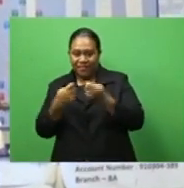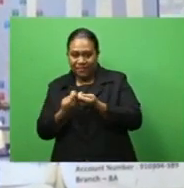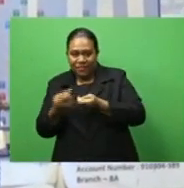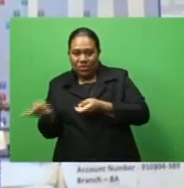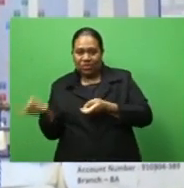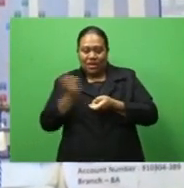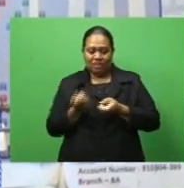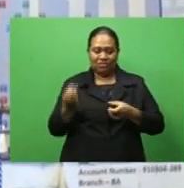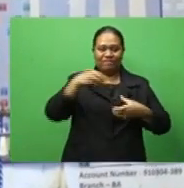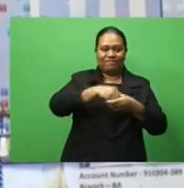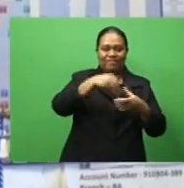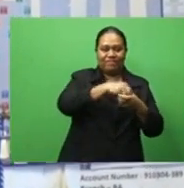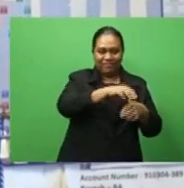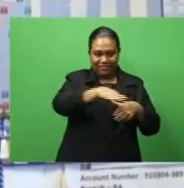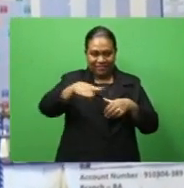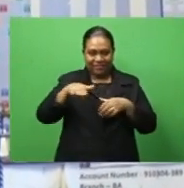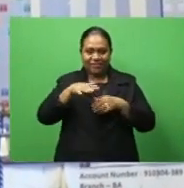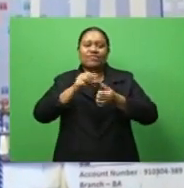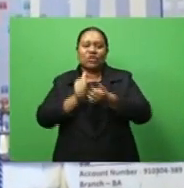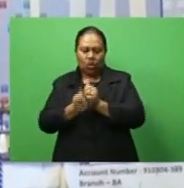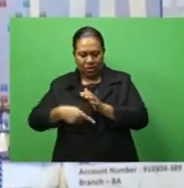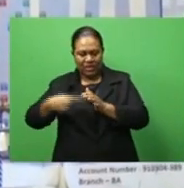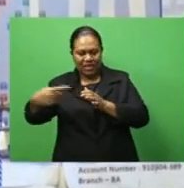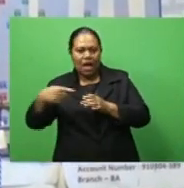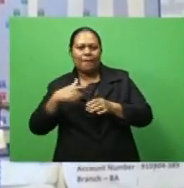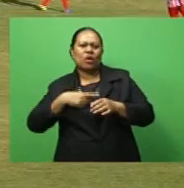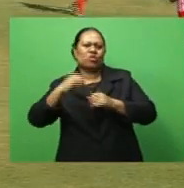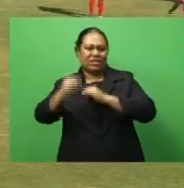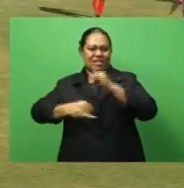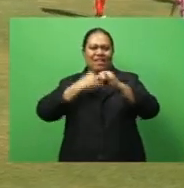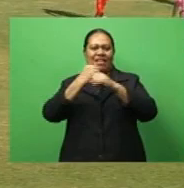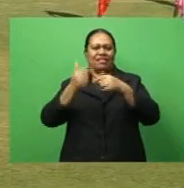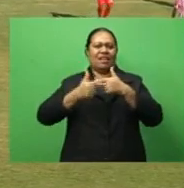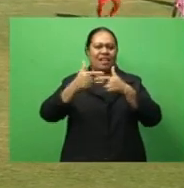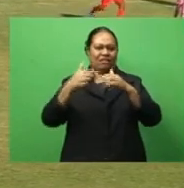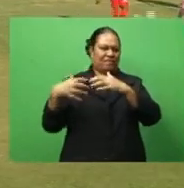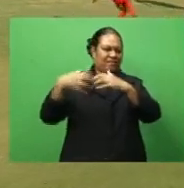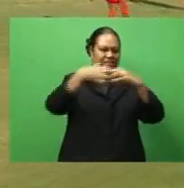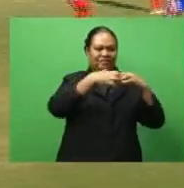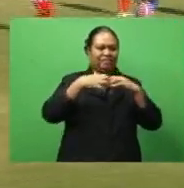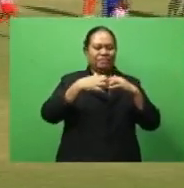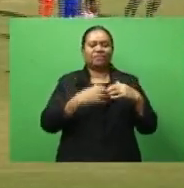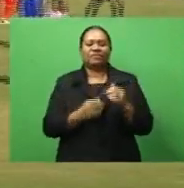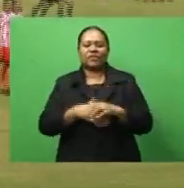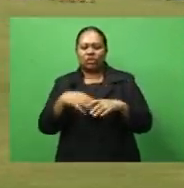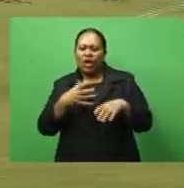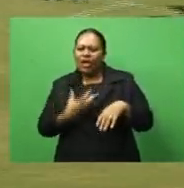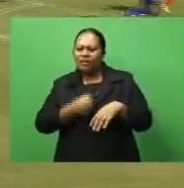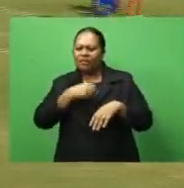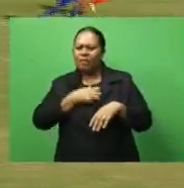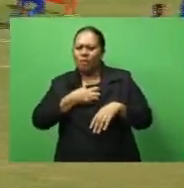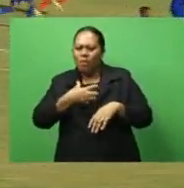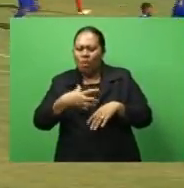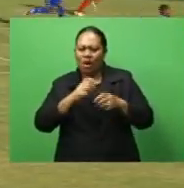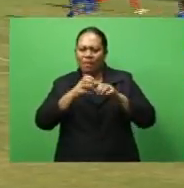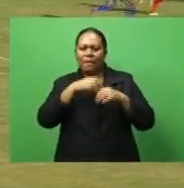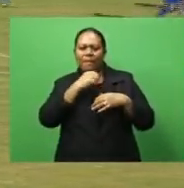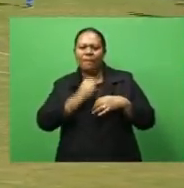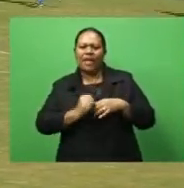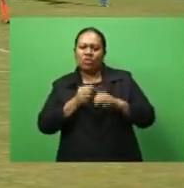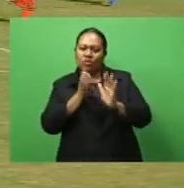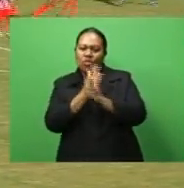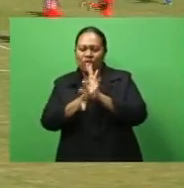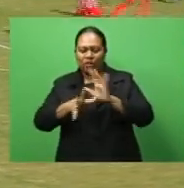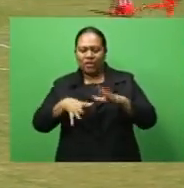number of matches to be international match ready. There are now plans to have the men's national team march into camp